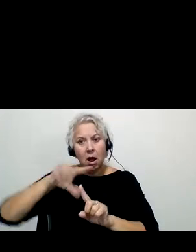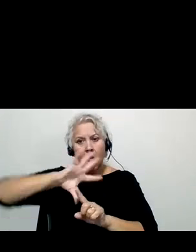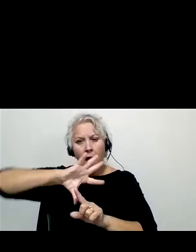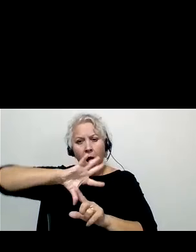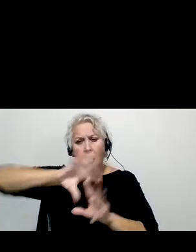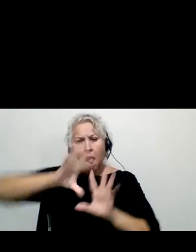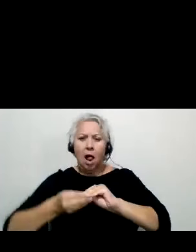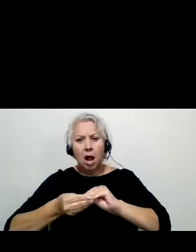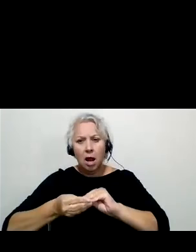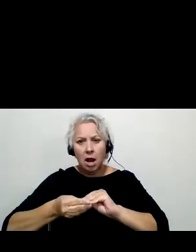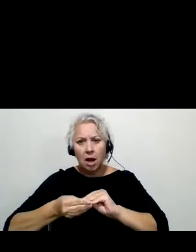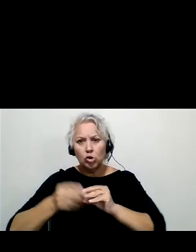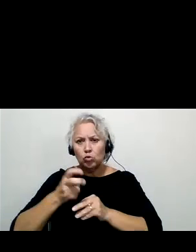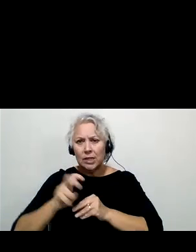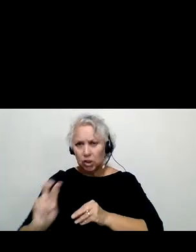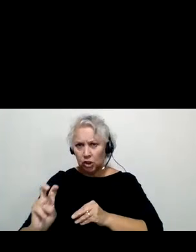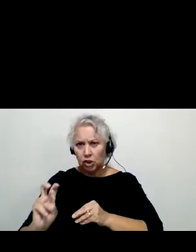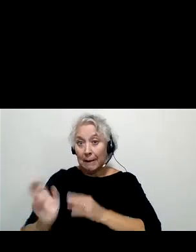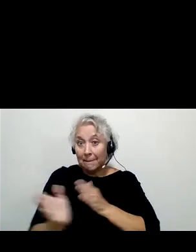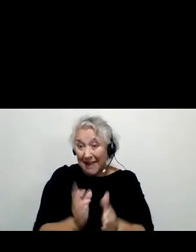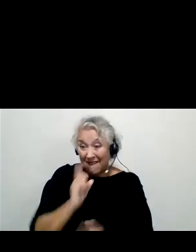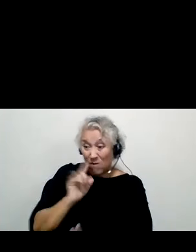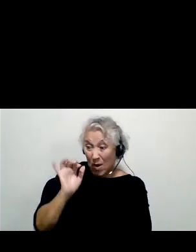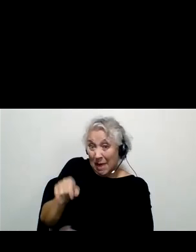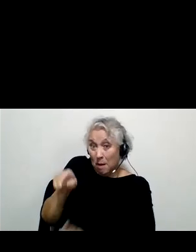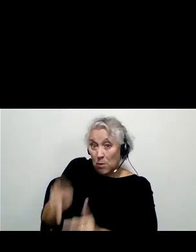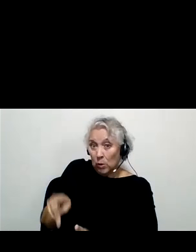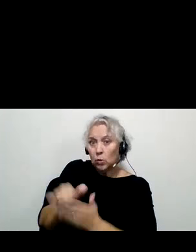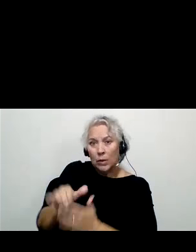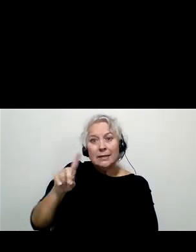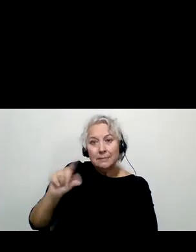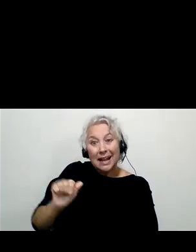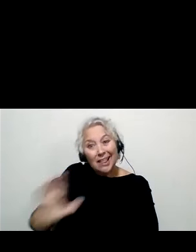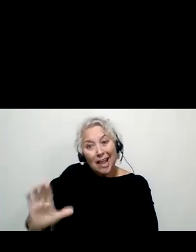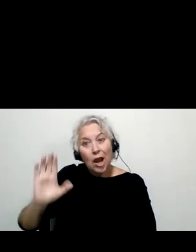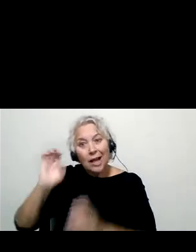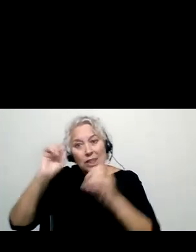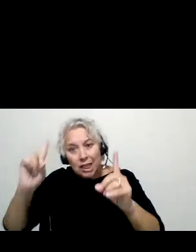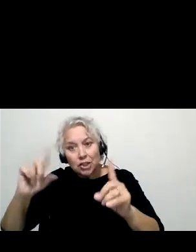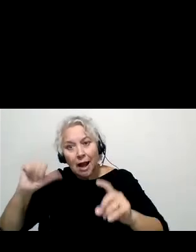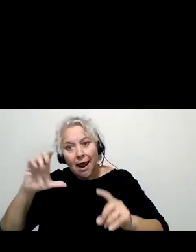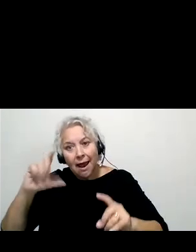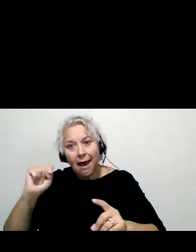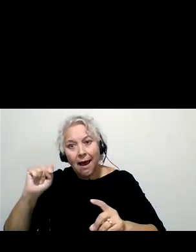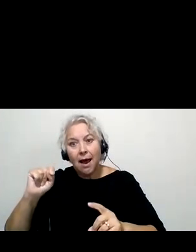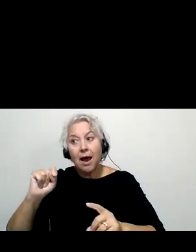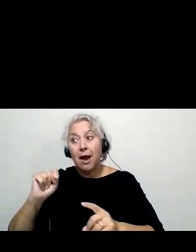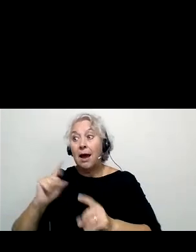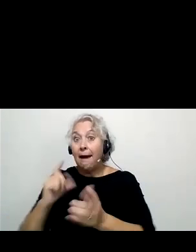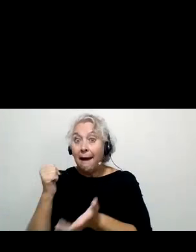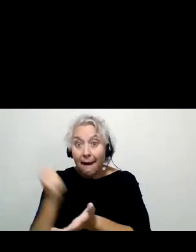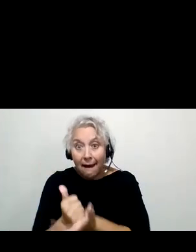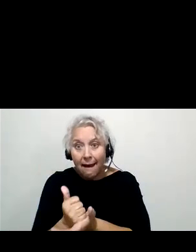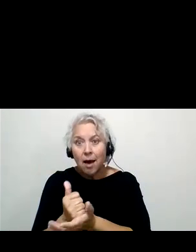transition plan required by the Individuals with Disabilities Education Act assists the receiving agency